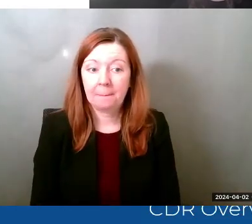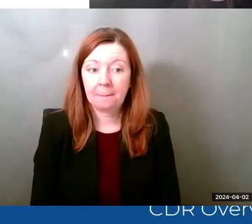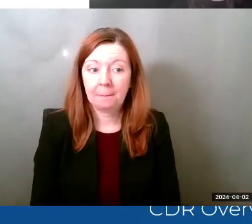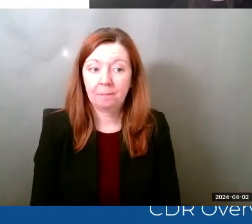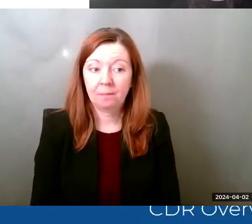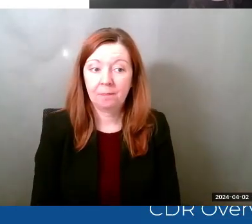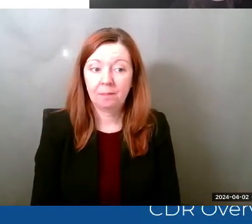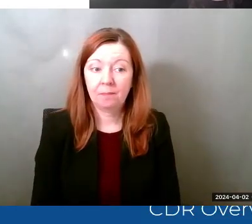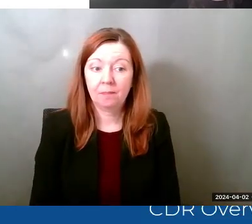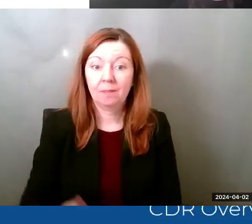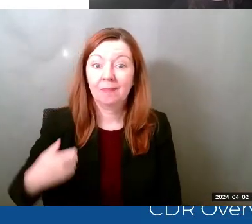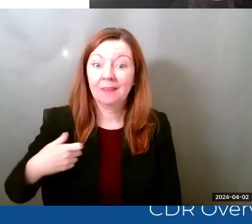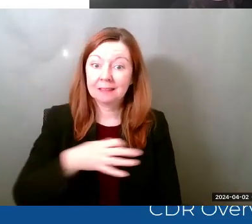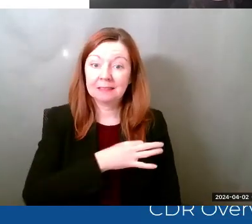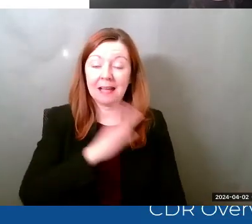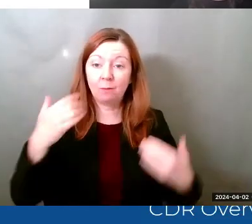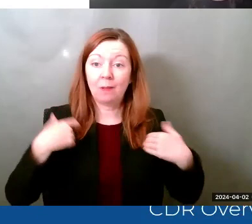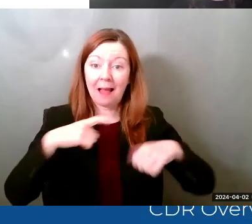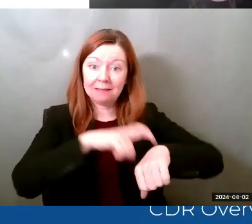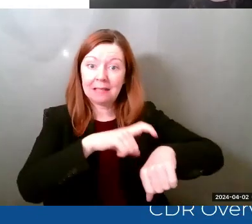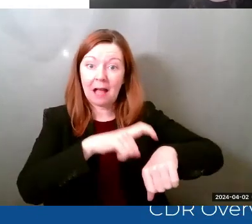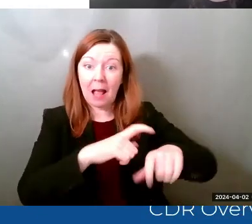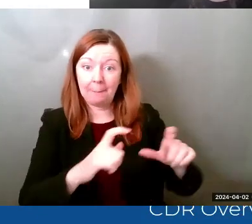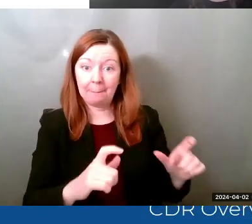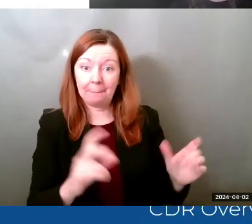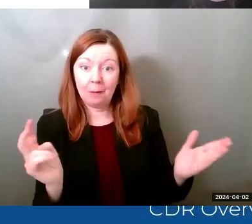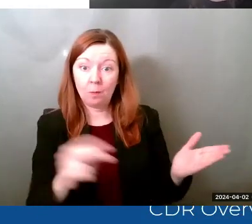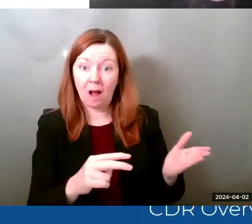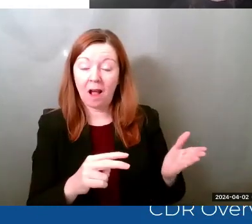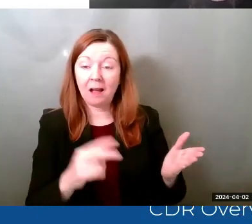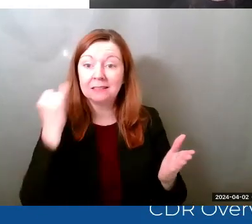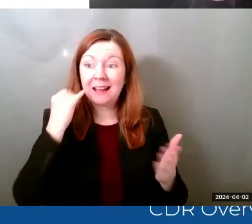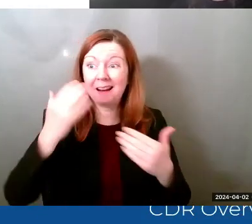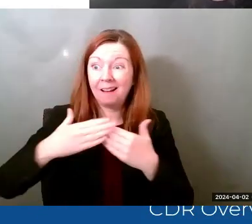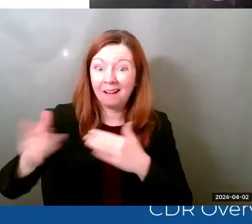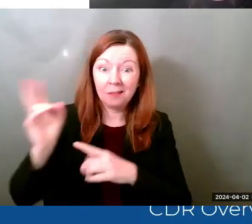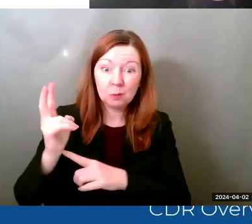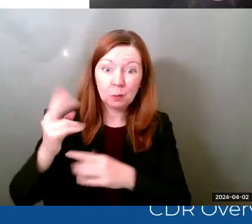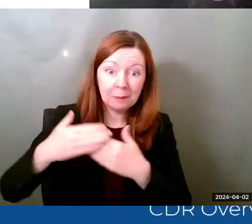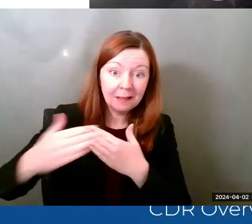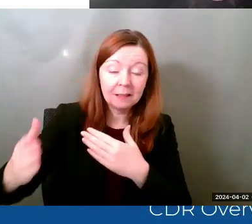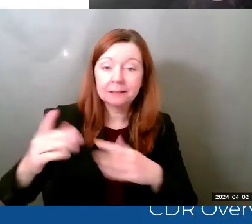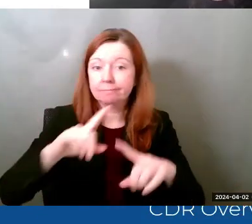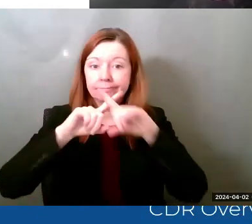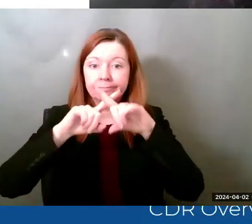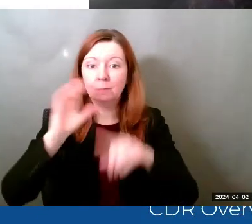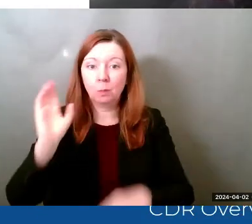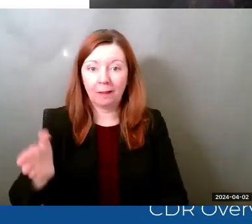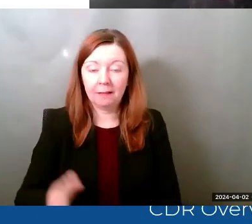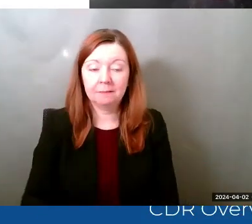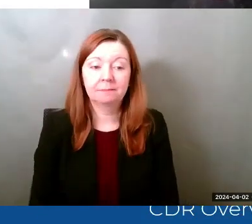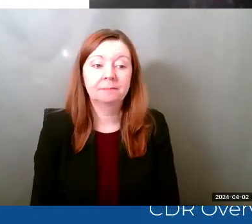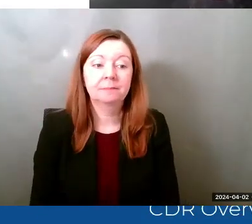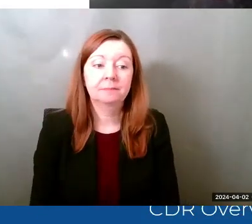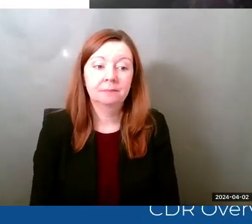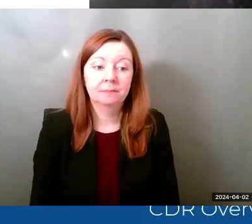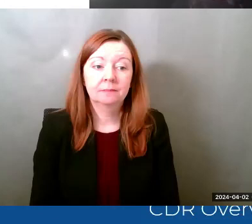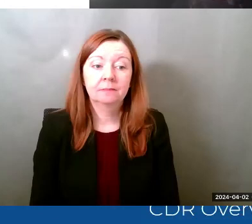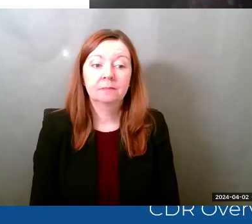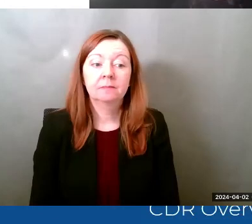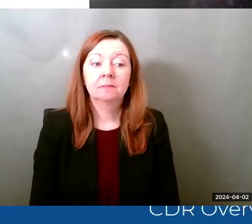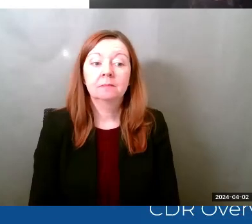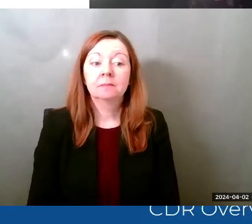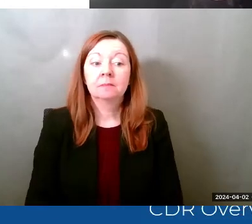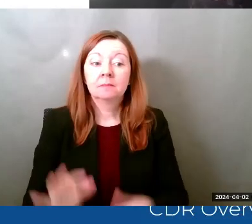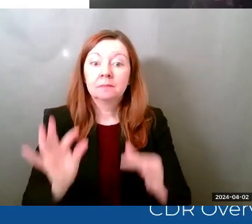Staff will keep a timer and may need to mute you if you go beyond 2 minutes. Additionally, we ask that